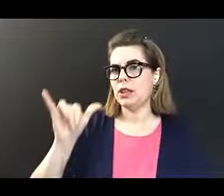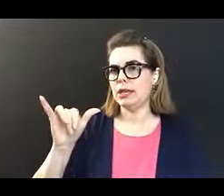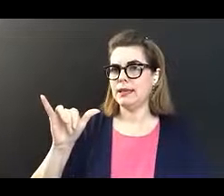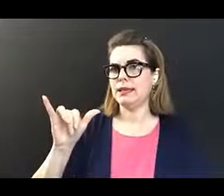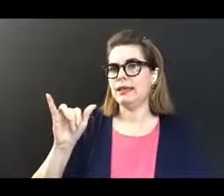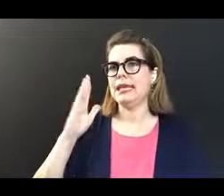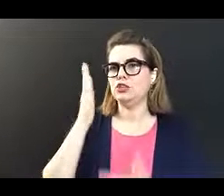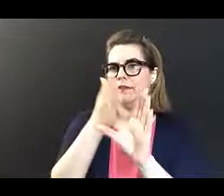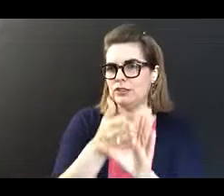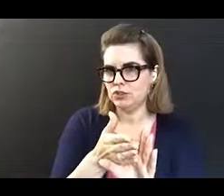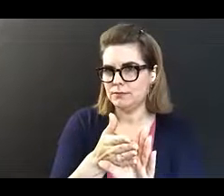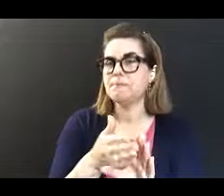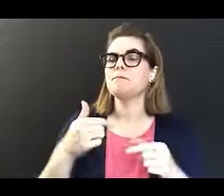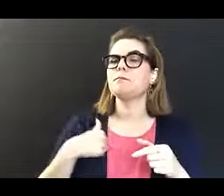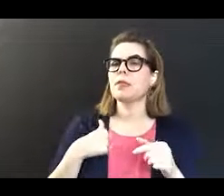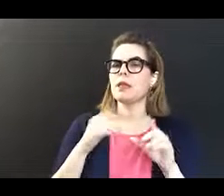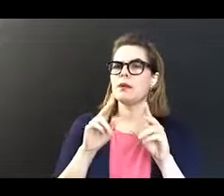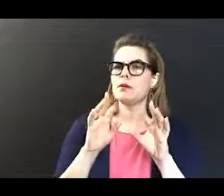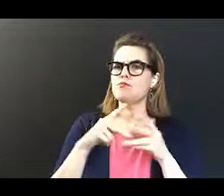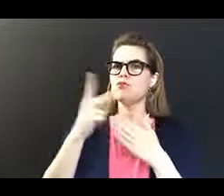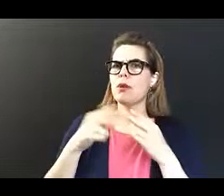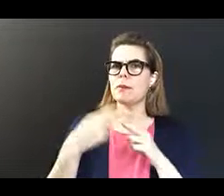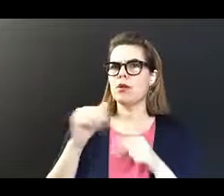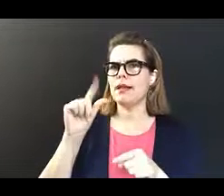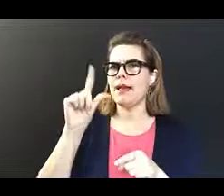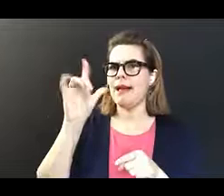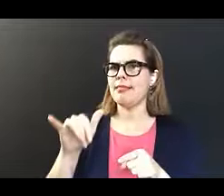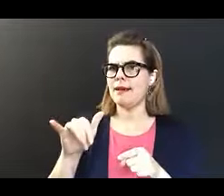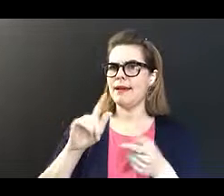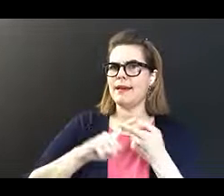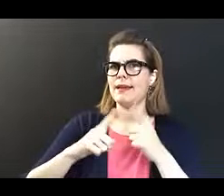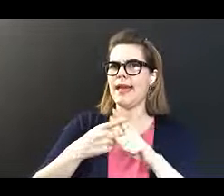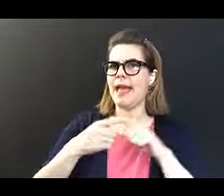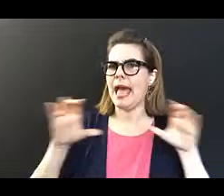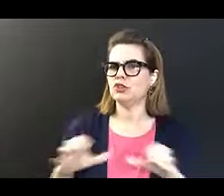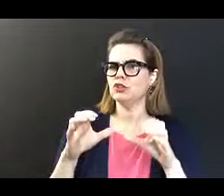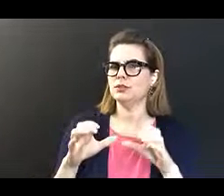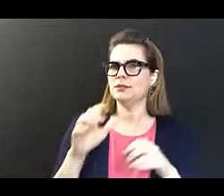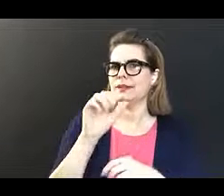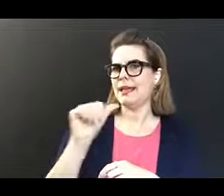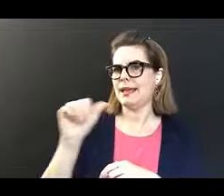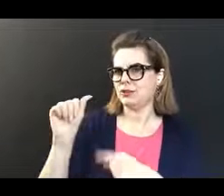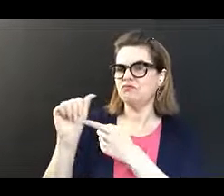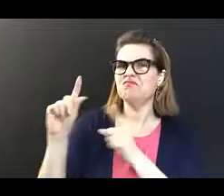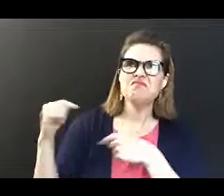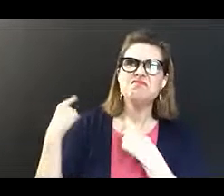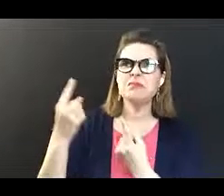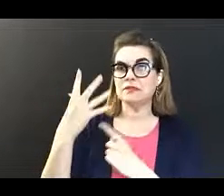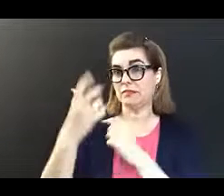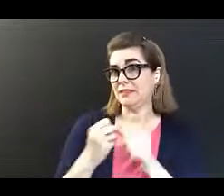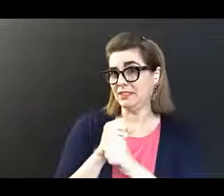been leading a program called Ally Action throughout San Diego Unified School District for about the last 5 years. Sort of built